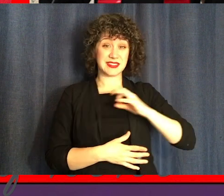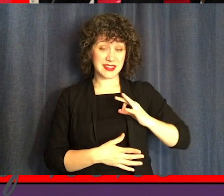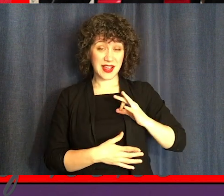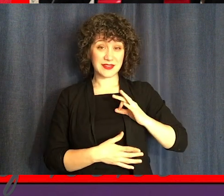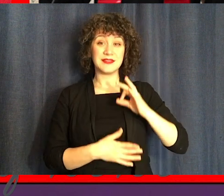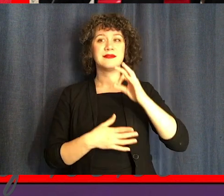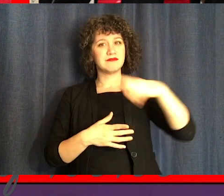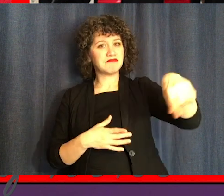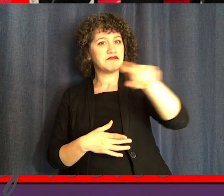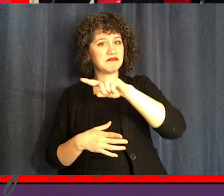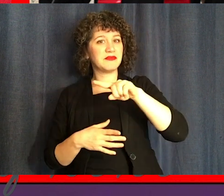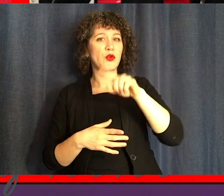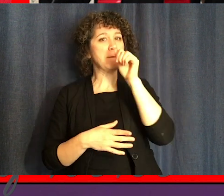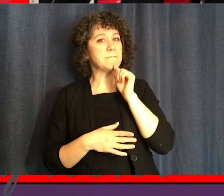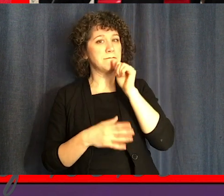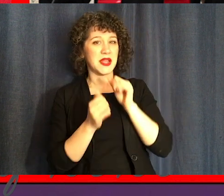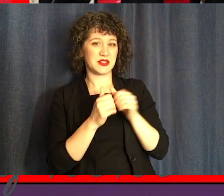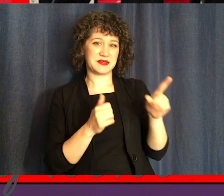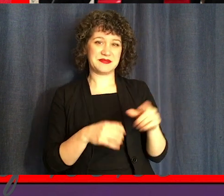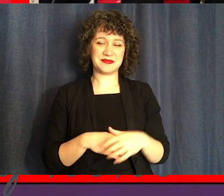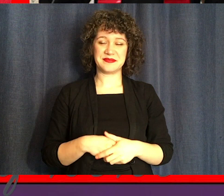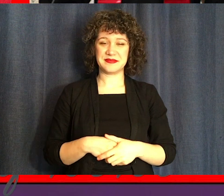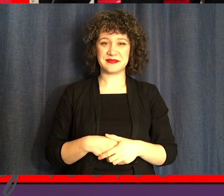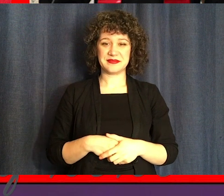for being patient.